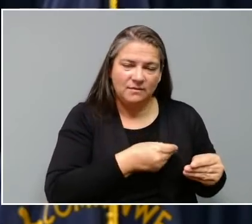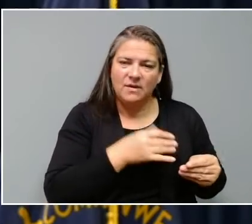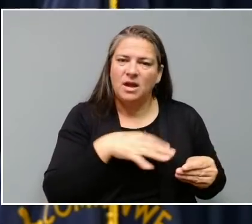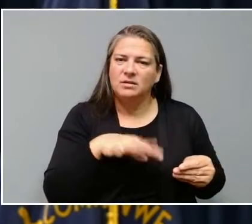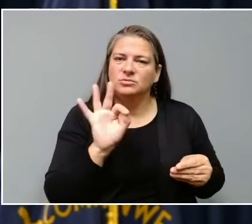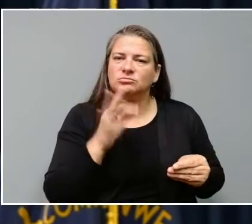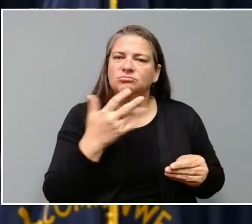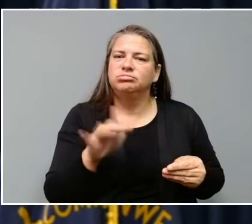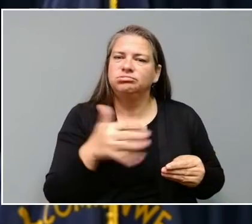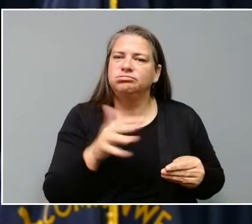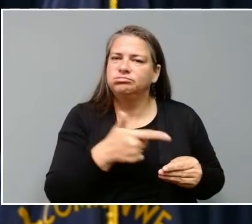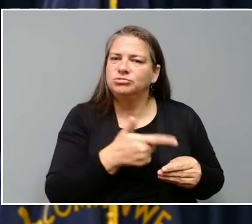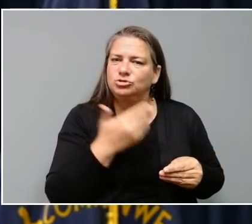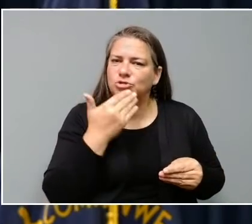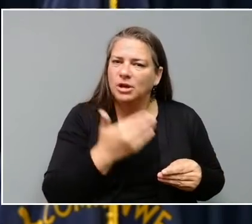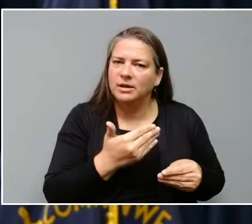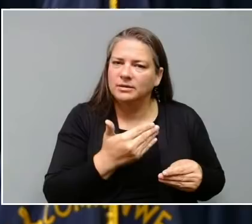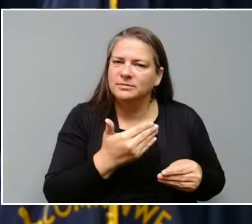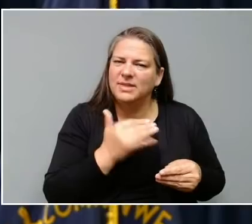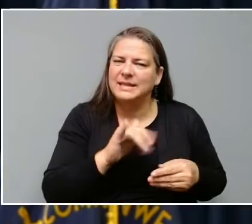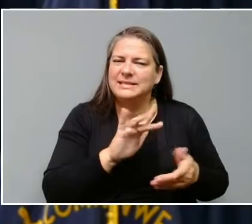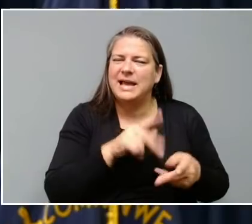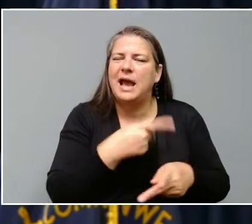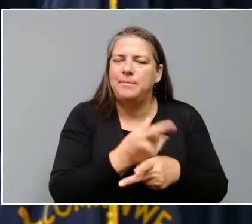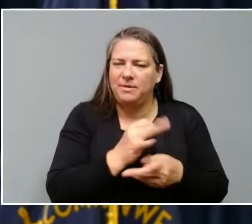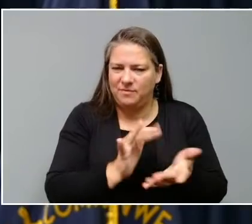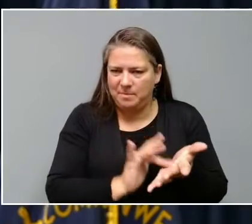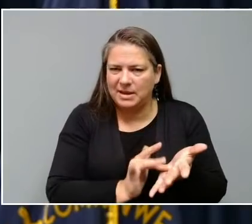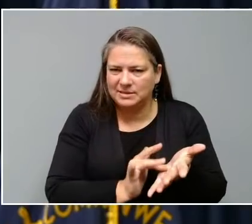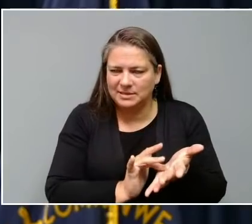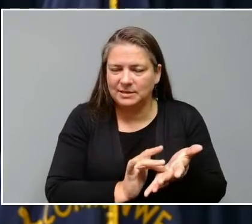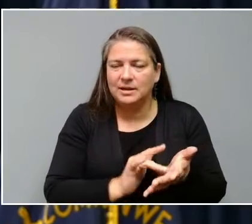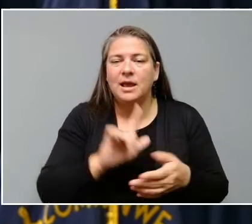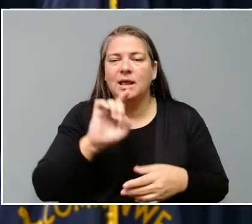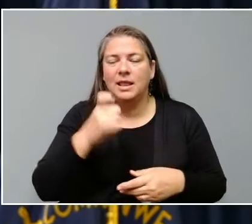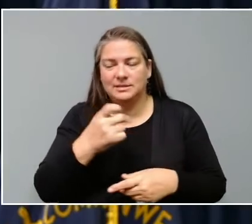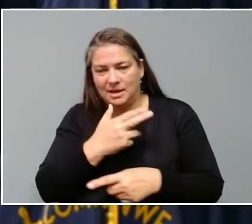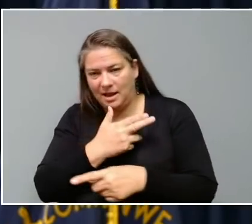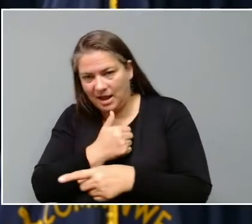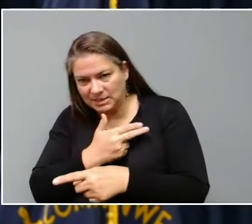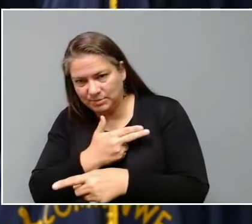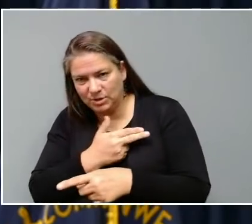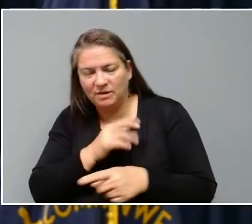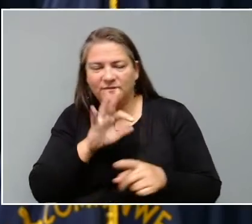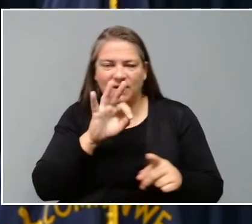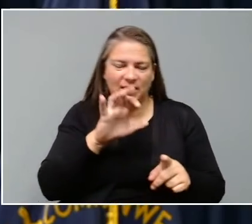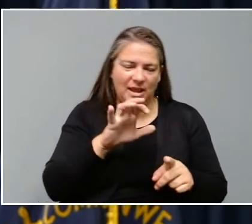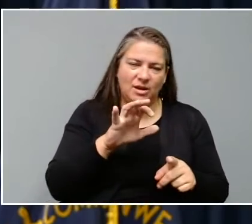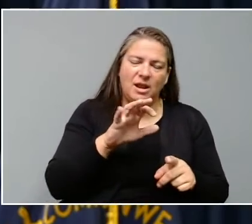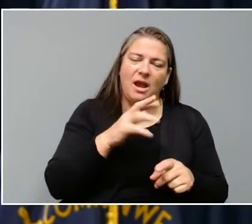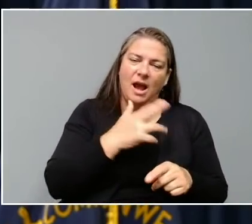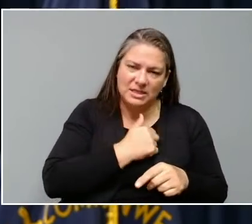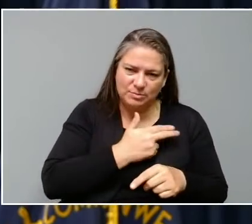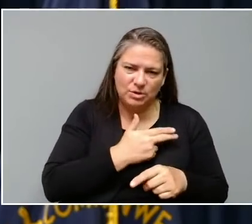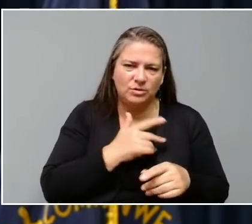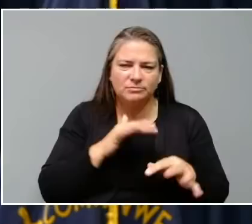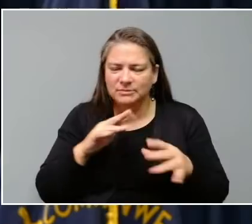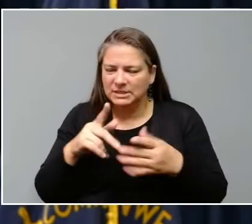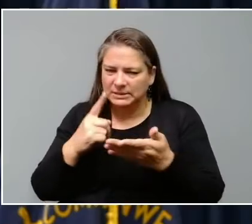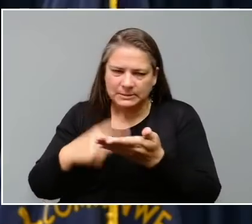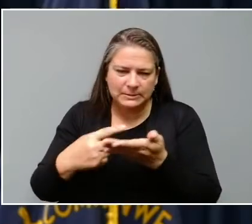medication. Lexington area hospitals and Lexington Fayette County Health Department met today to discuss the logistics required to